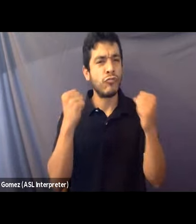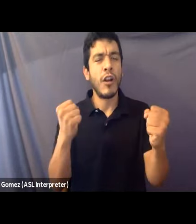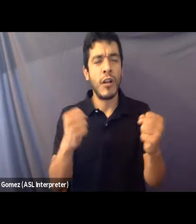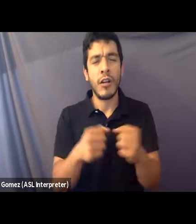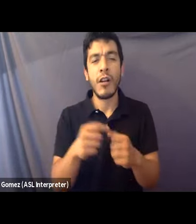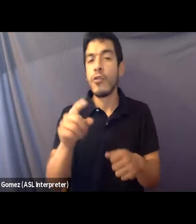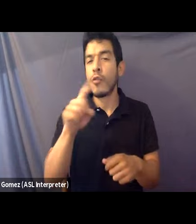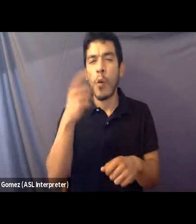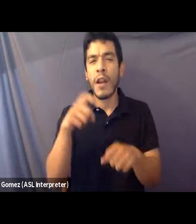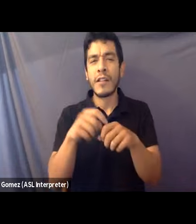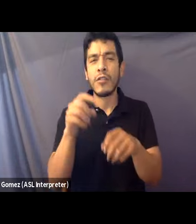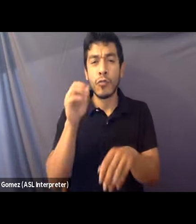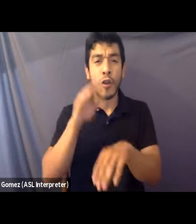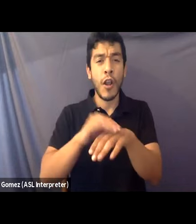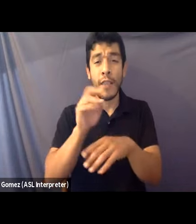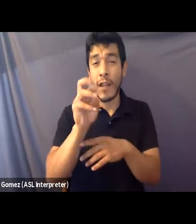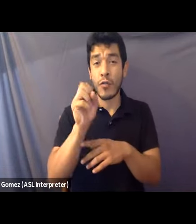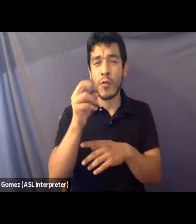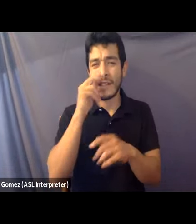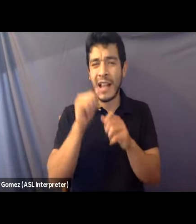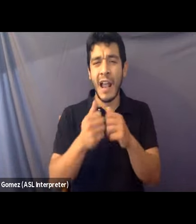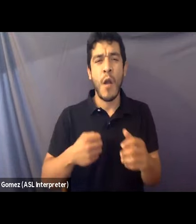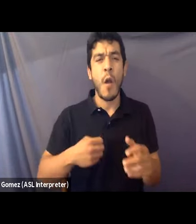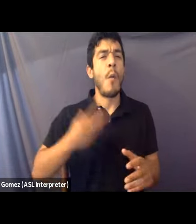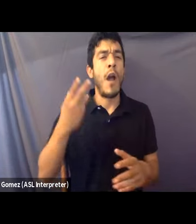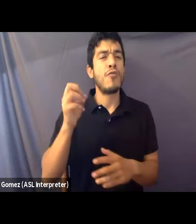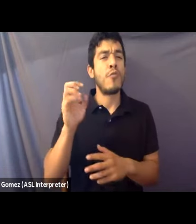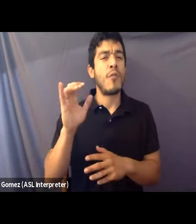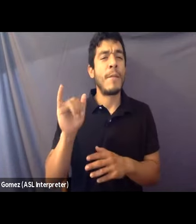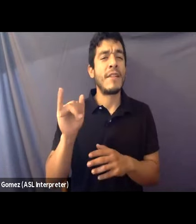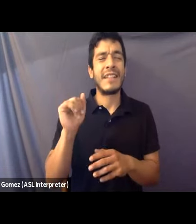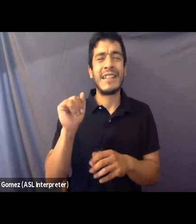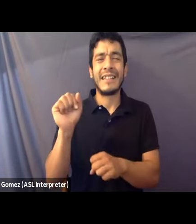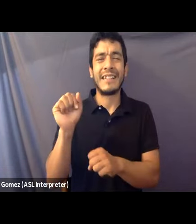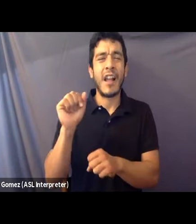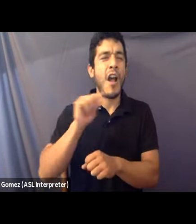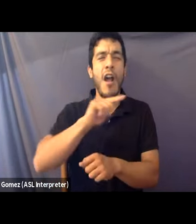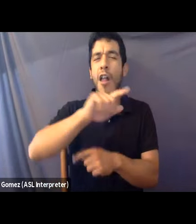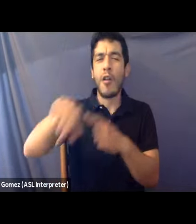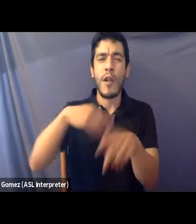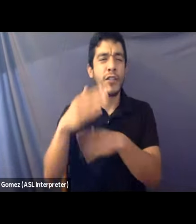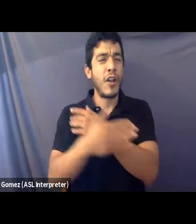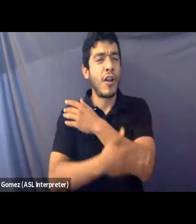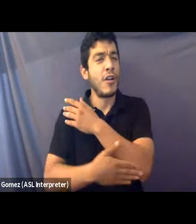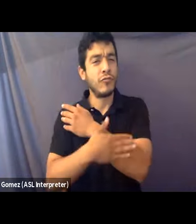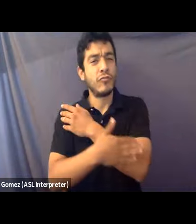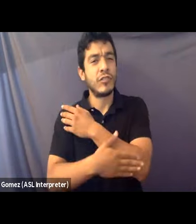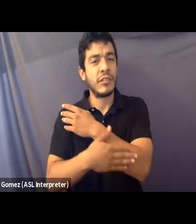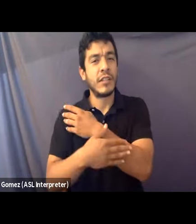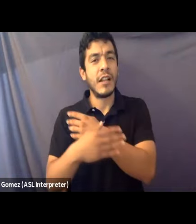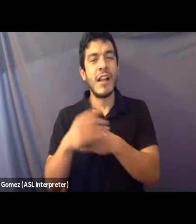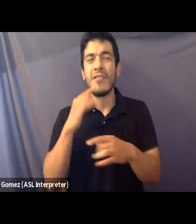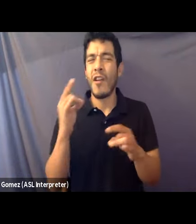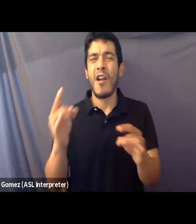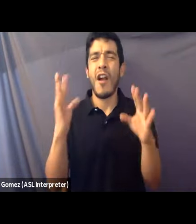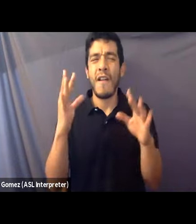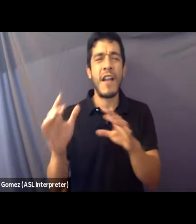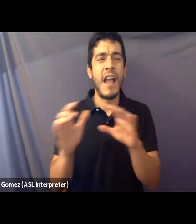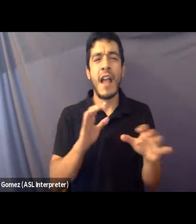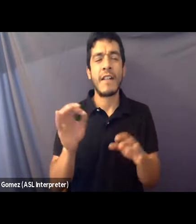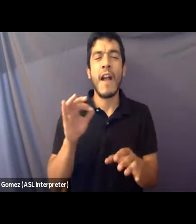turn on the news to see how white supremacy is manifesting all across our nation. Egregious acts of voter suppression, the attacks on voting